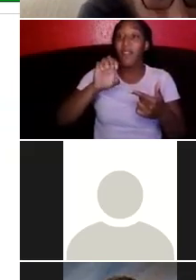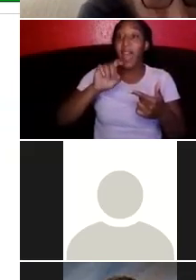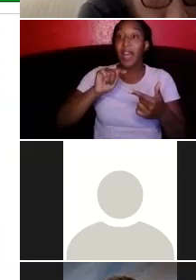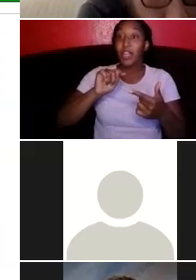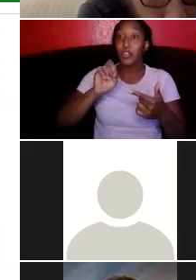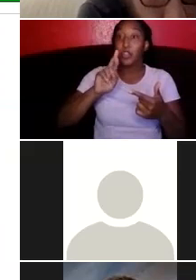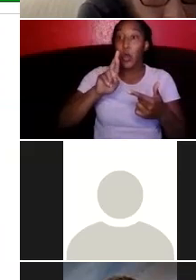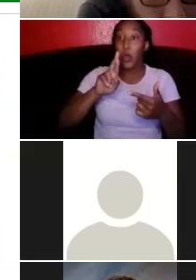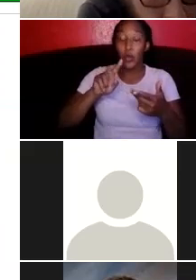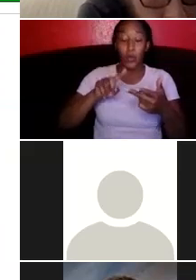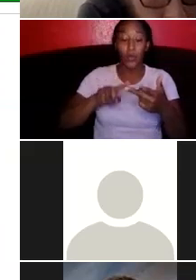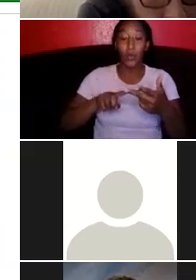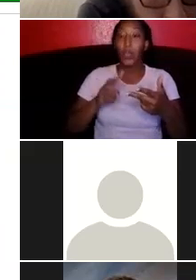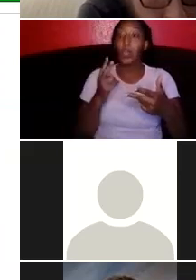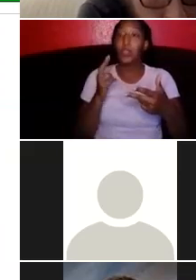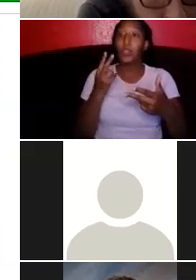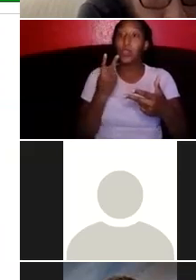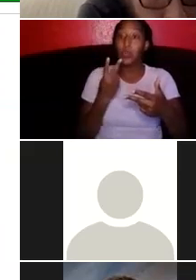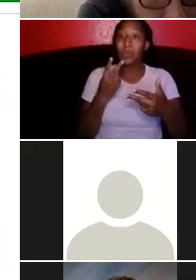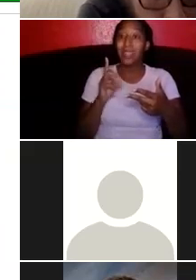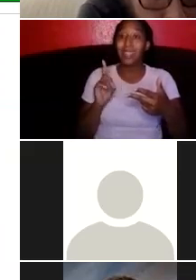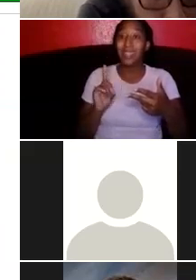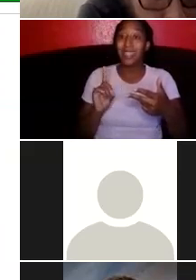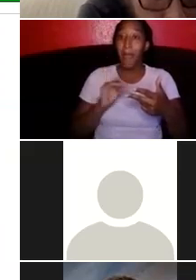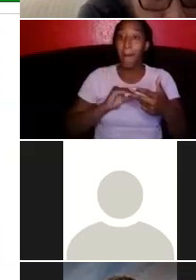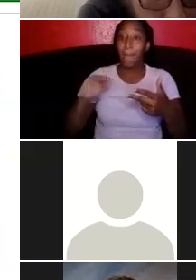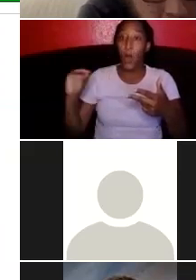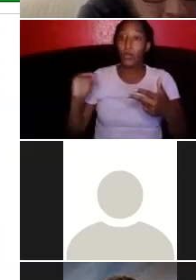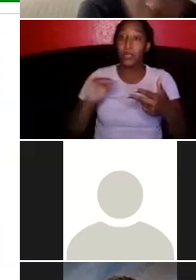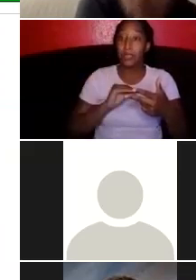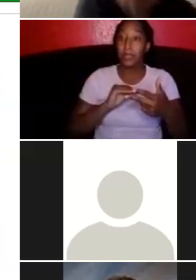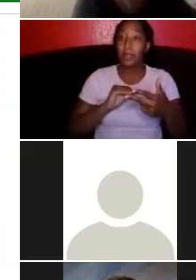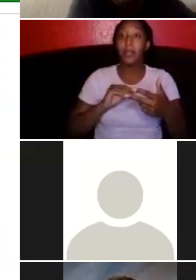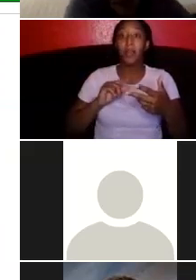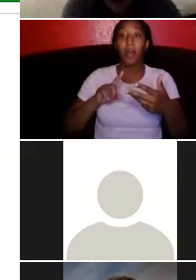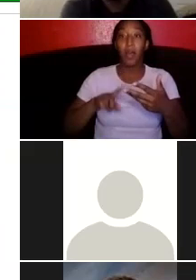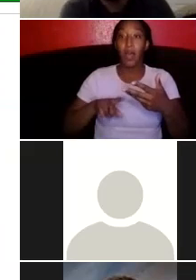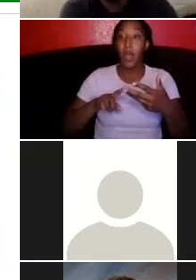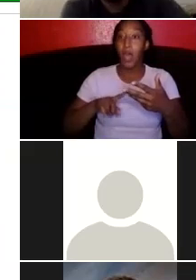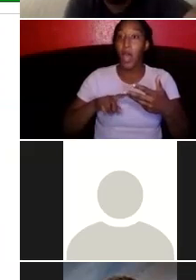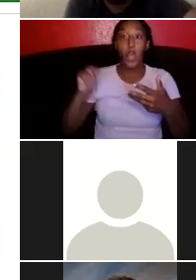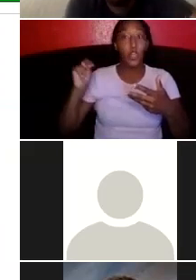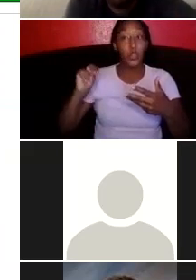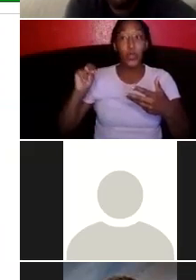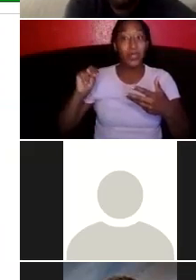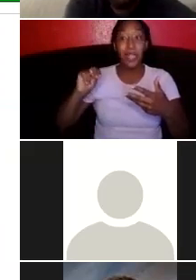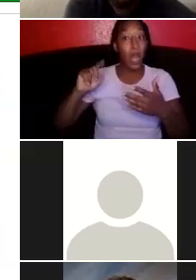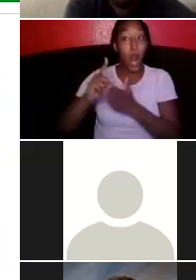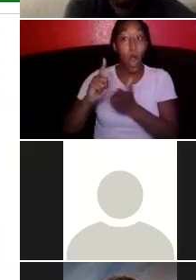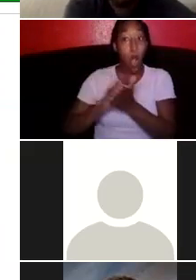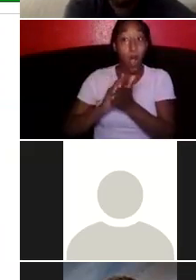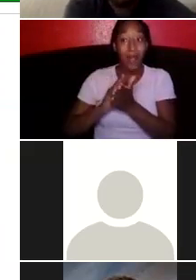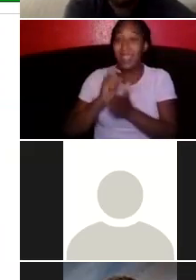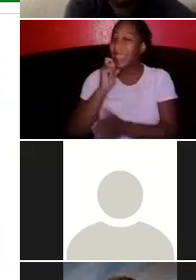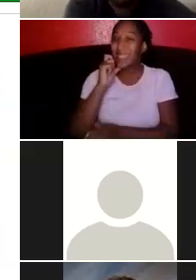topic areas that are relevant for the midterm. Newton's laws is not covered on the midterm,